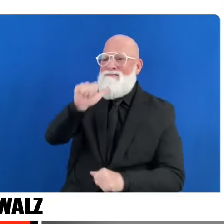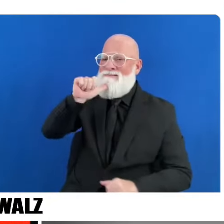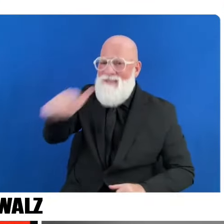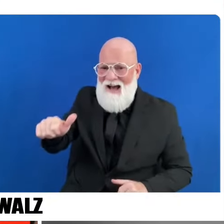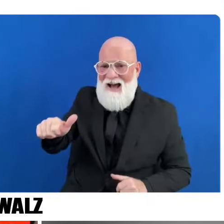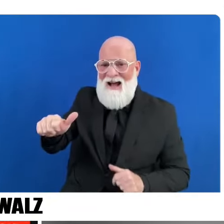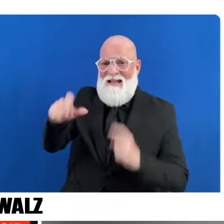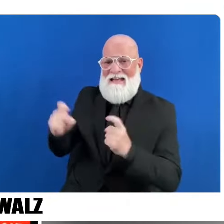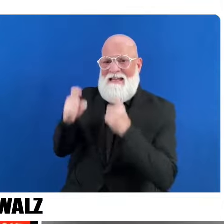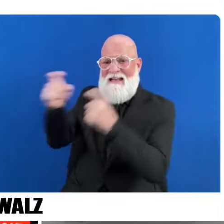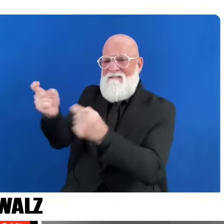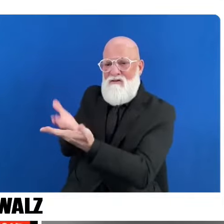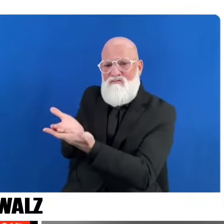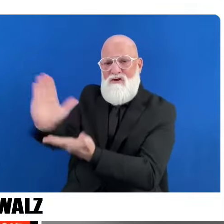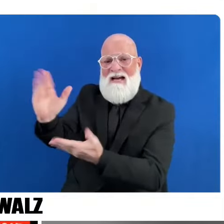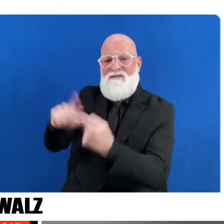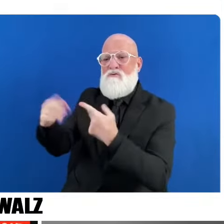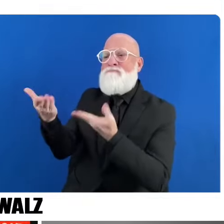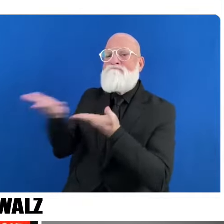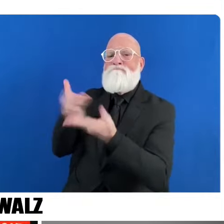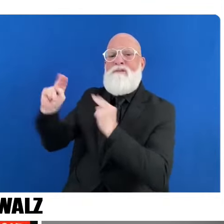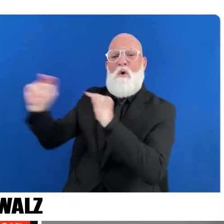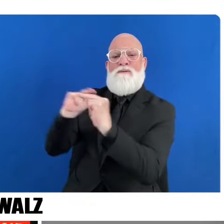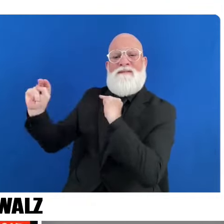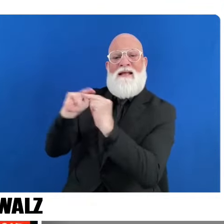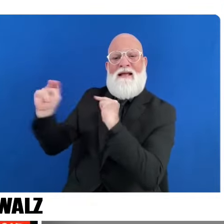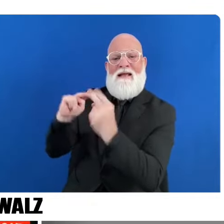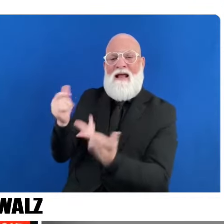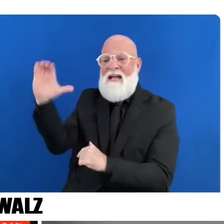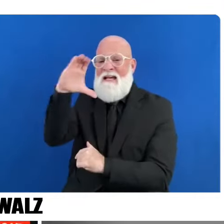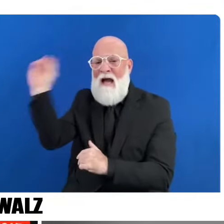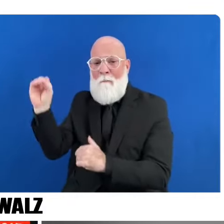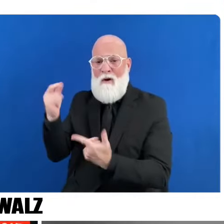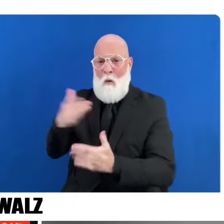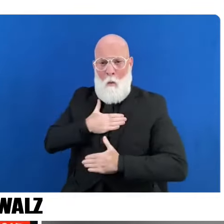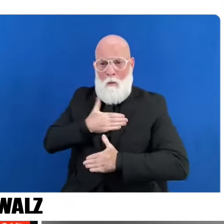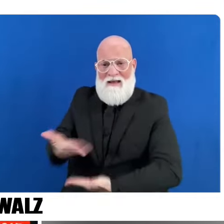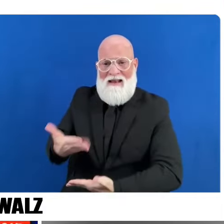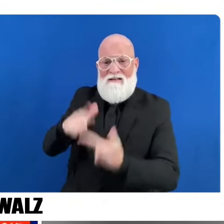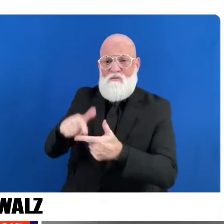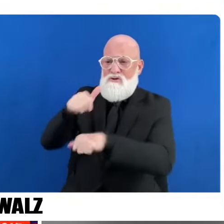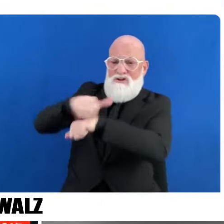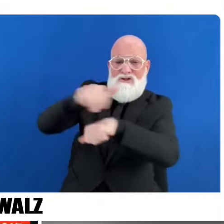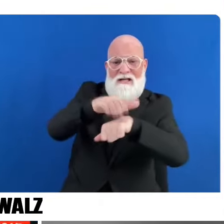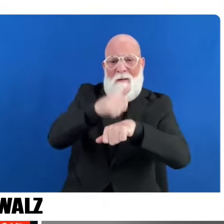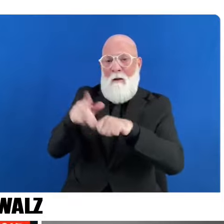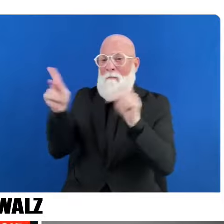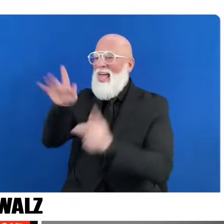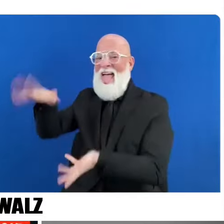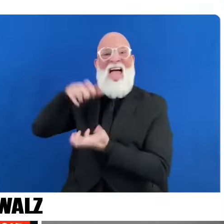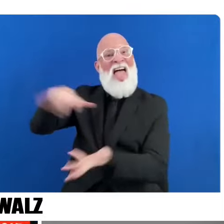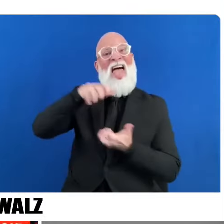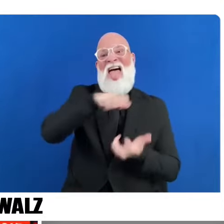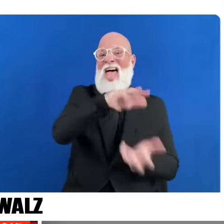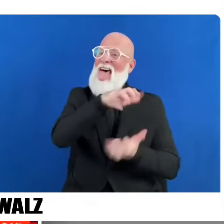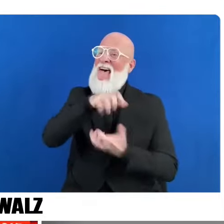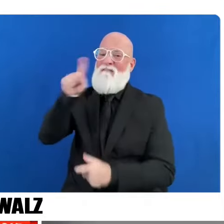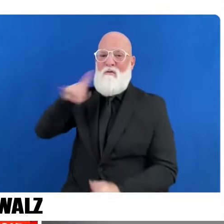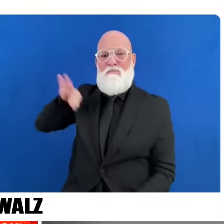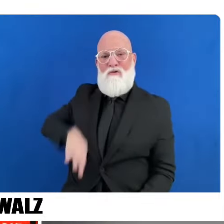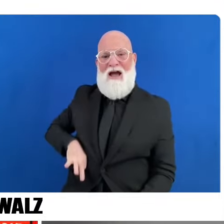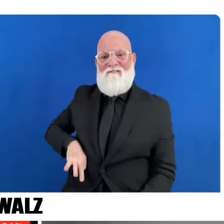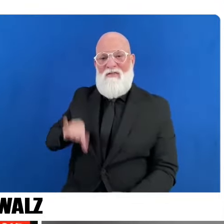more difficult. We had companies that were willing to ship it over, and we saw people profit. Folks that are venture capital in some